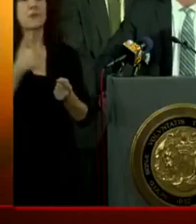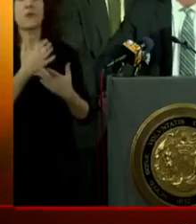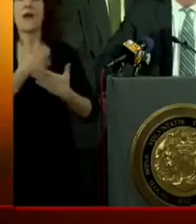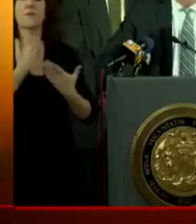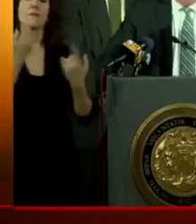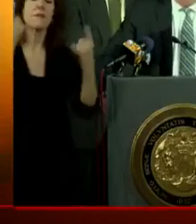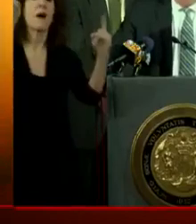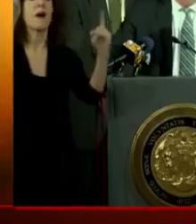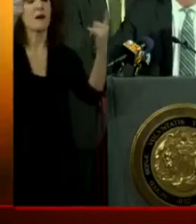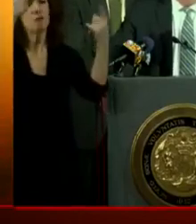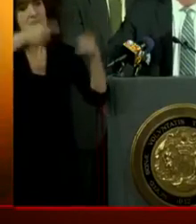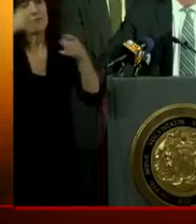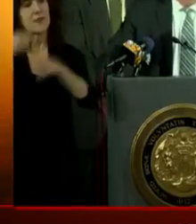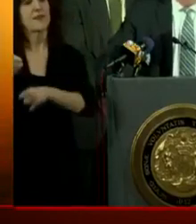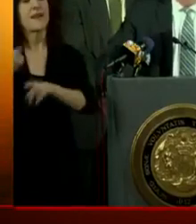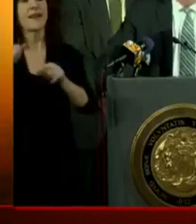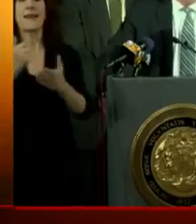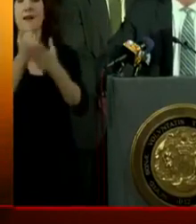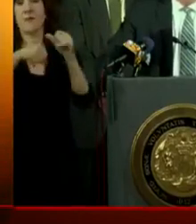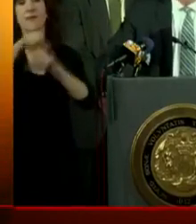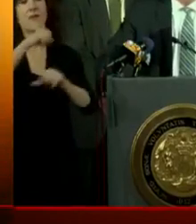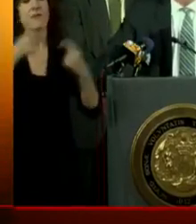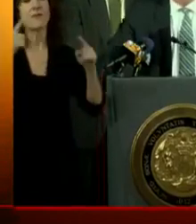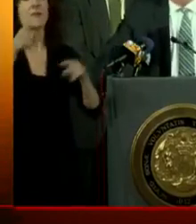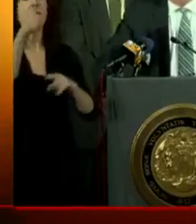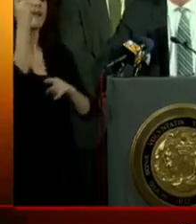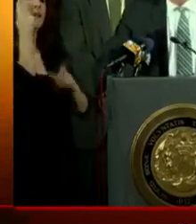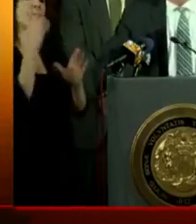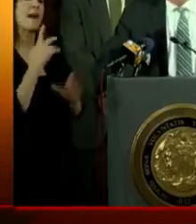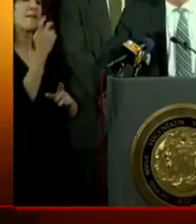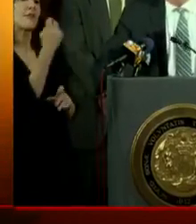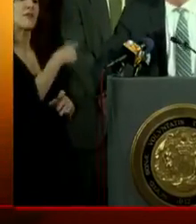happy that we're all on the same page and we're all able to help each other at this point. Governor, can you detail for us what the